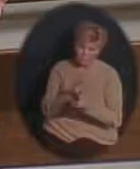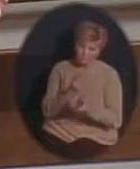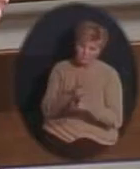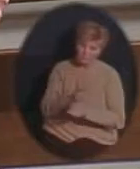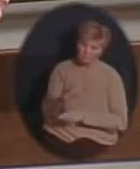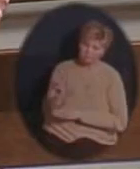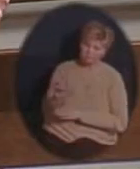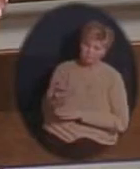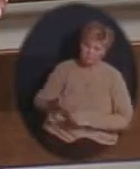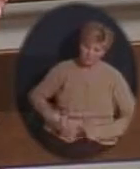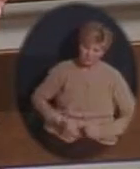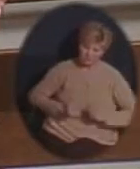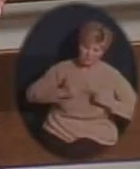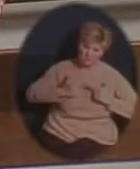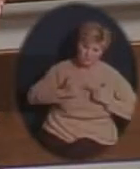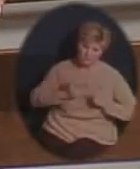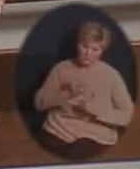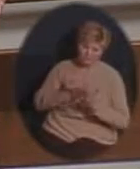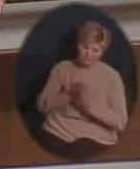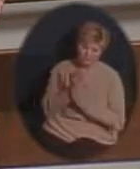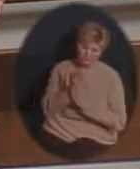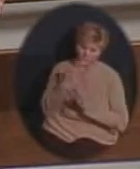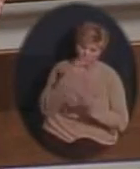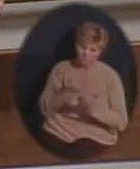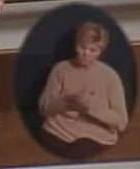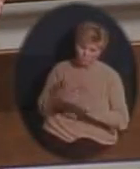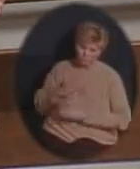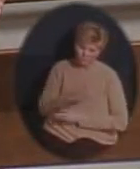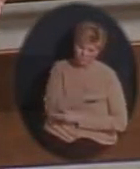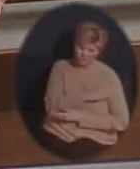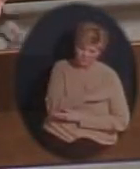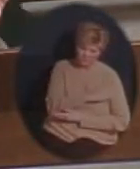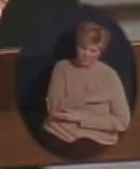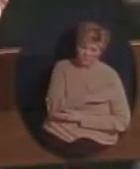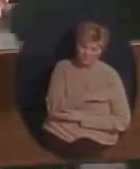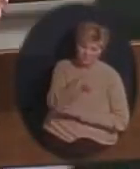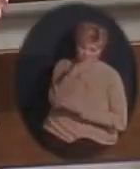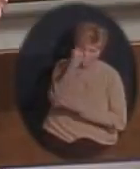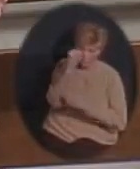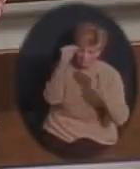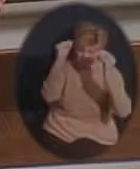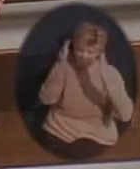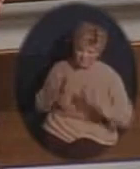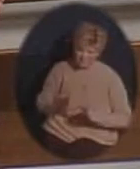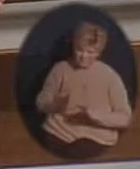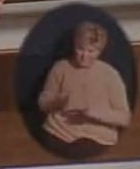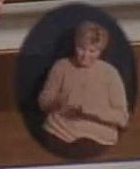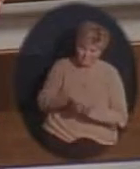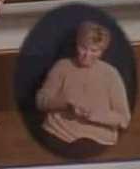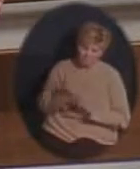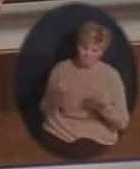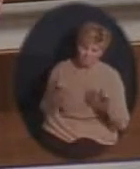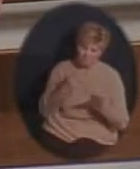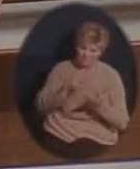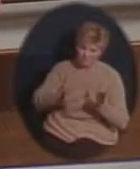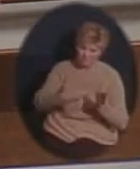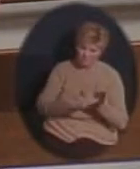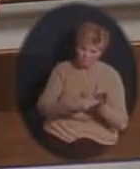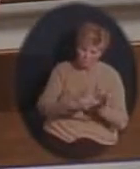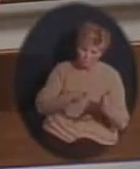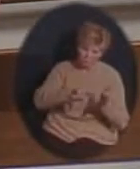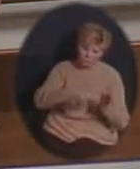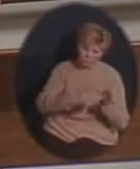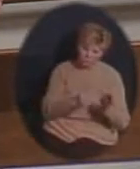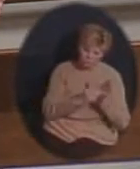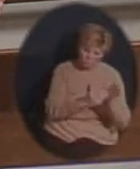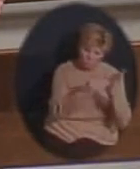the foundation for good citizenship, and whereas teachers fill many roles as listeners, explorers, role models,